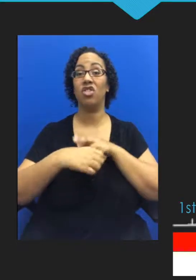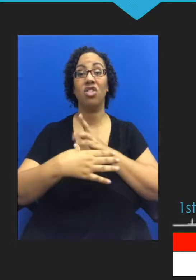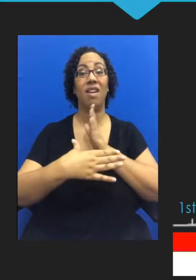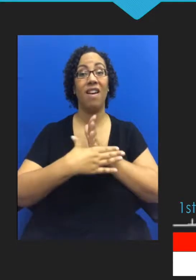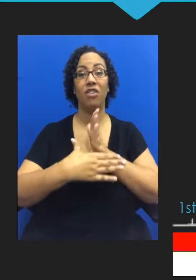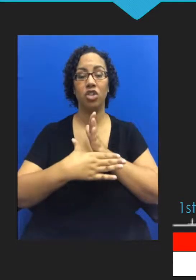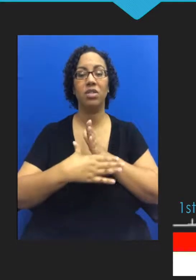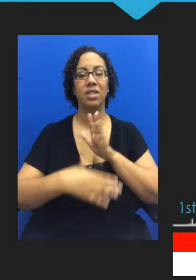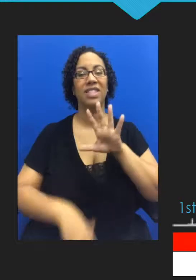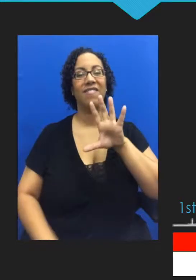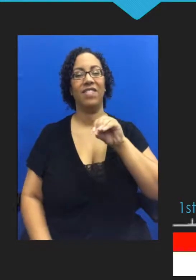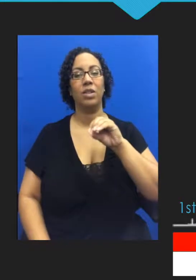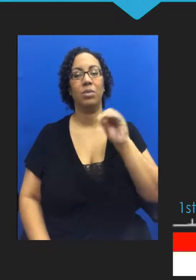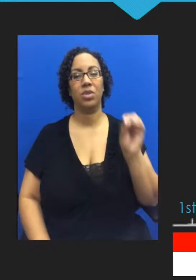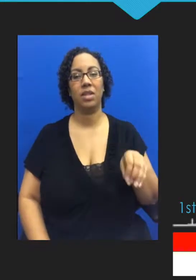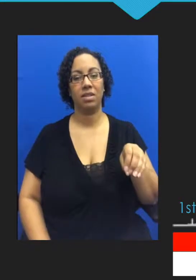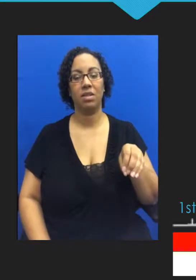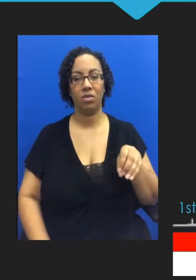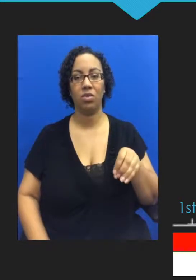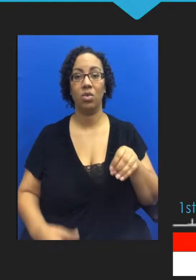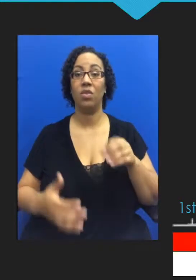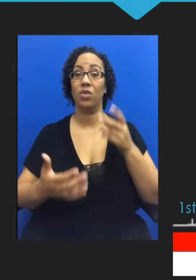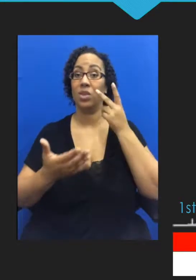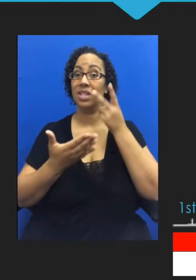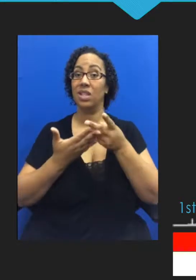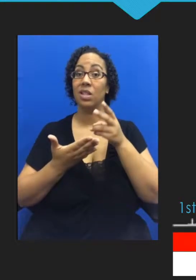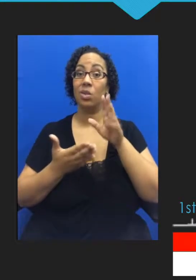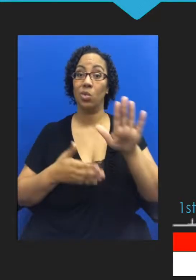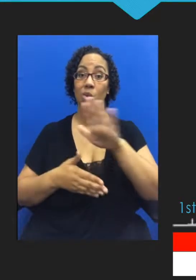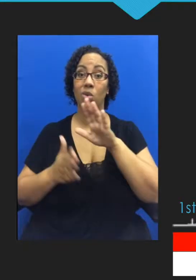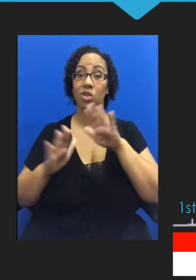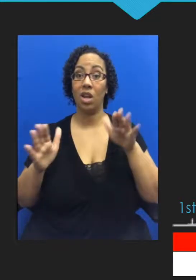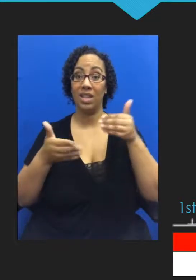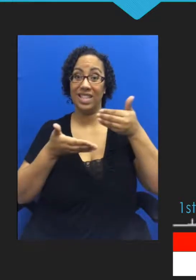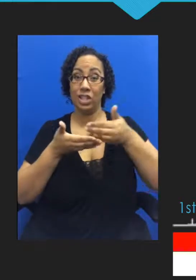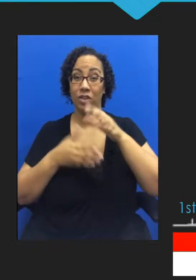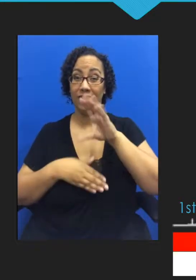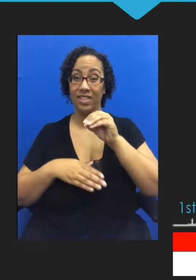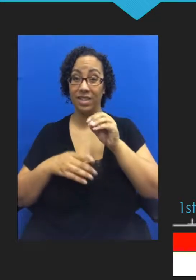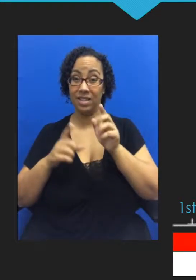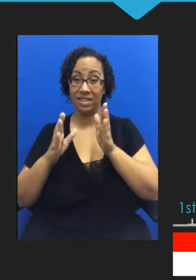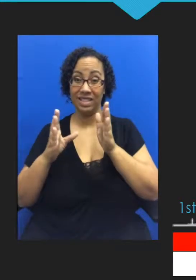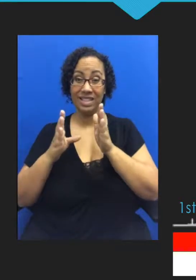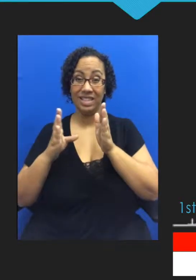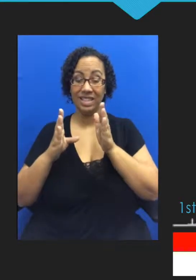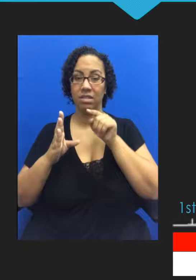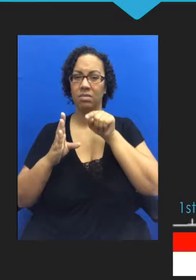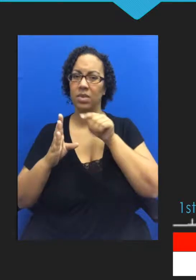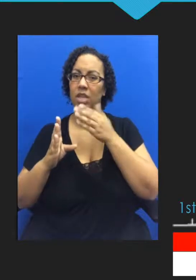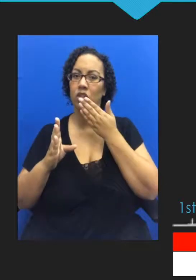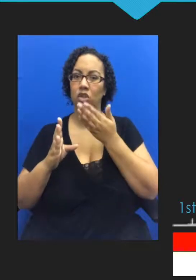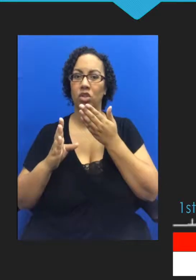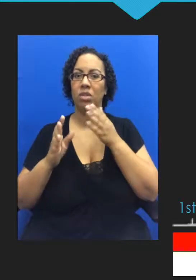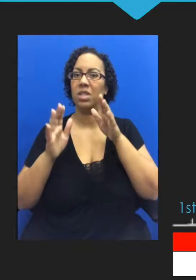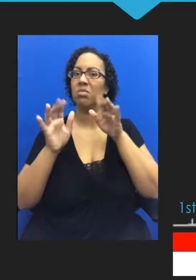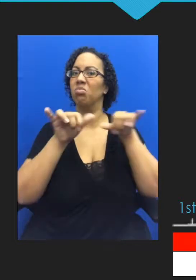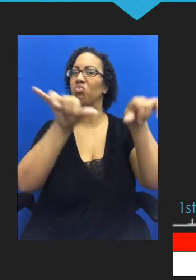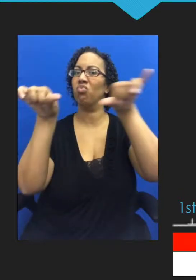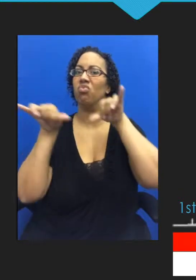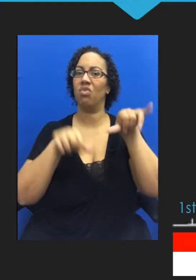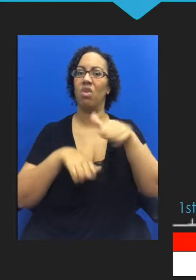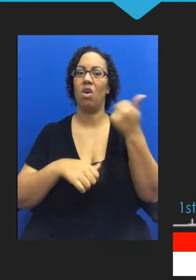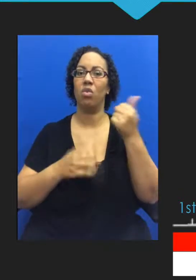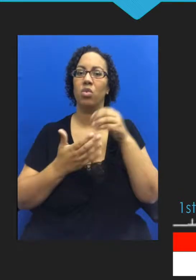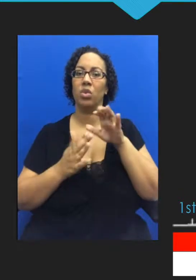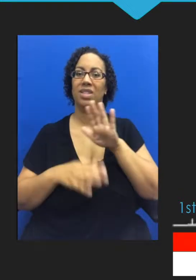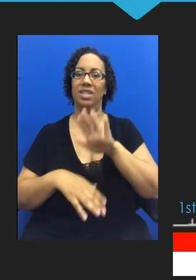same grade. The national average is a 50 for percentile rank. So when you see your child